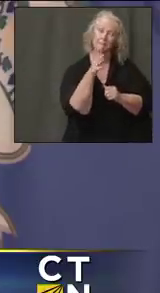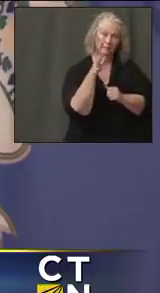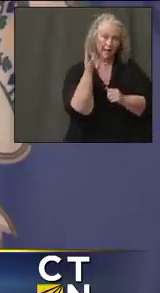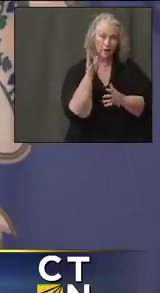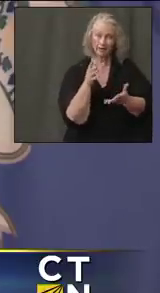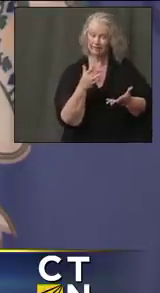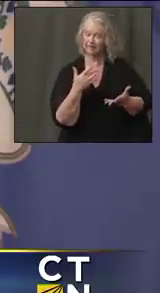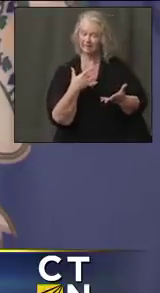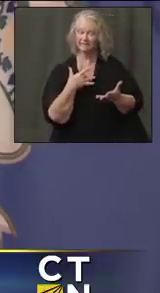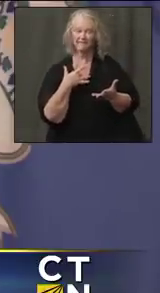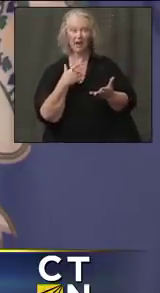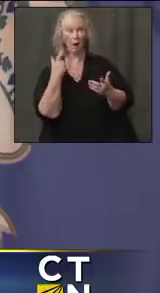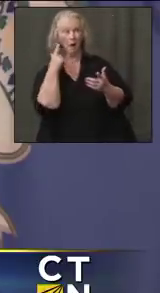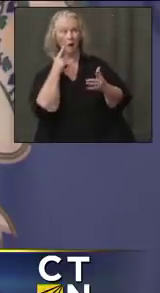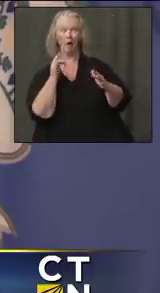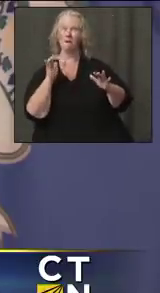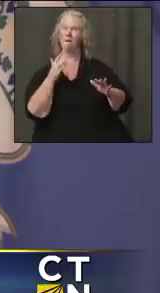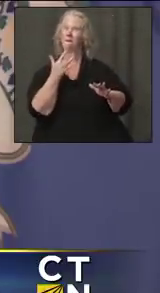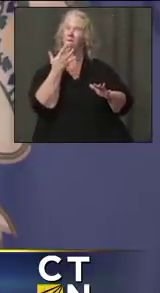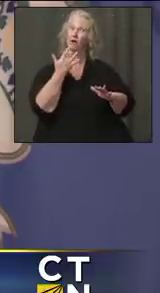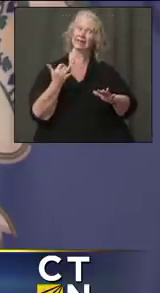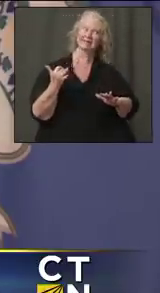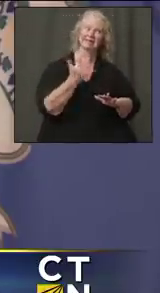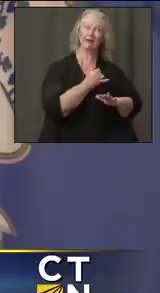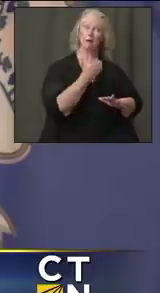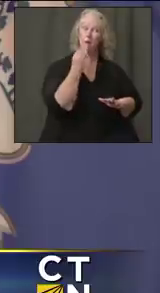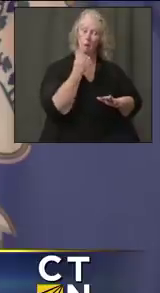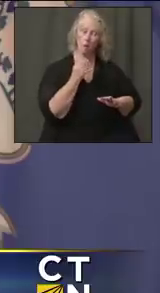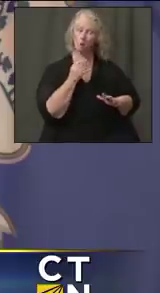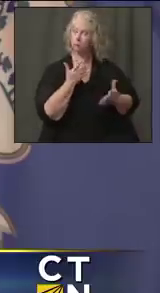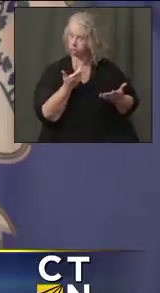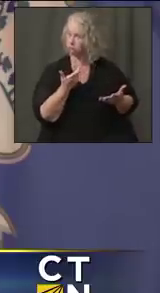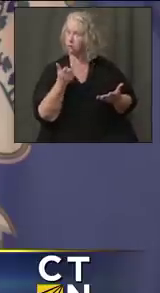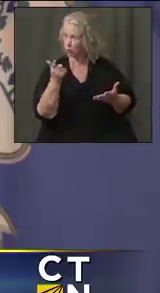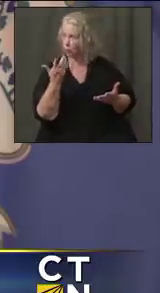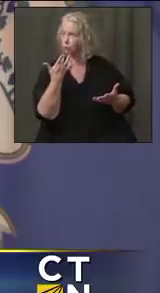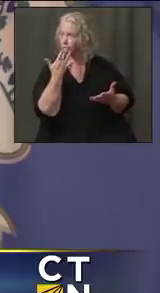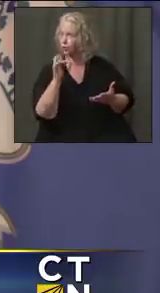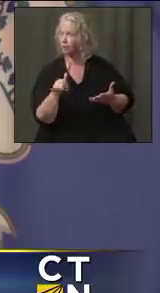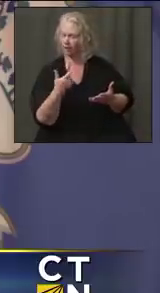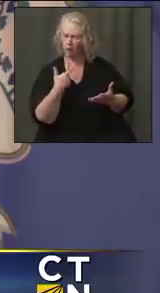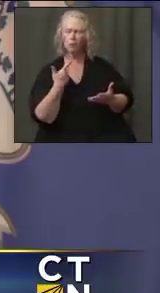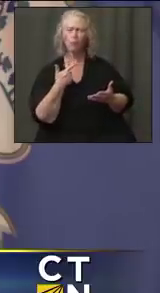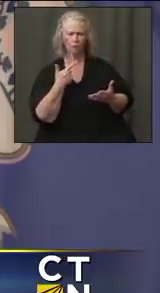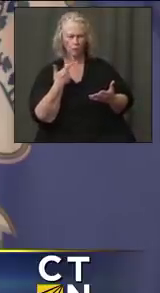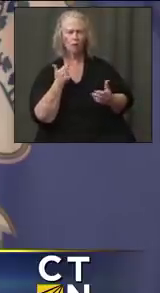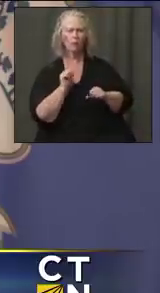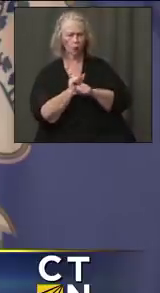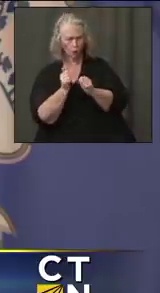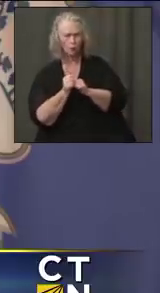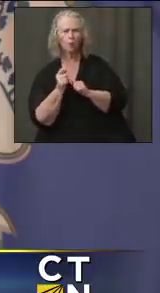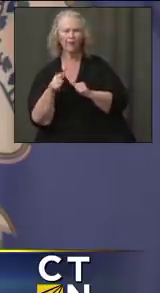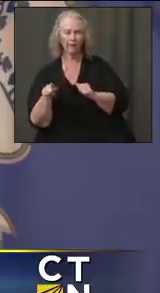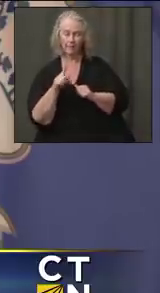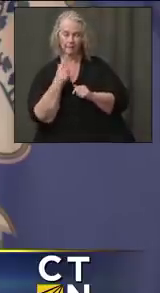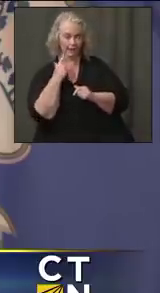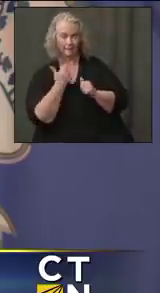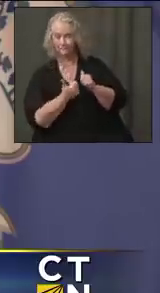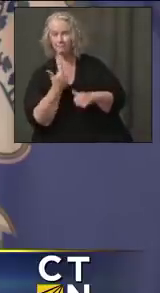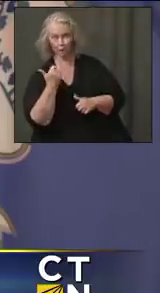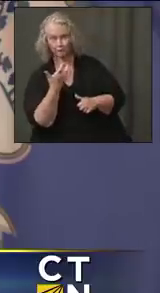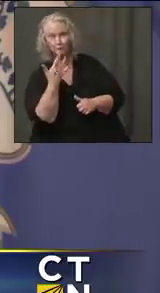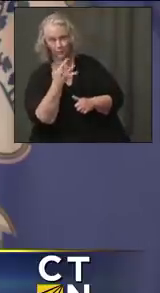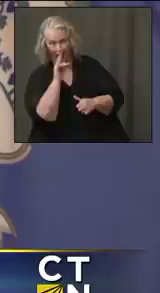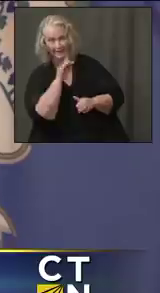that distance learning worked great and they want a little more time, we'll find ways to accommodate them. I think the vast majority are going to say, let's get back to